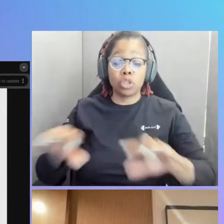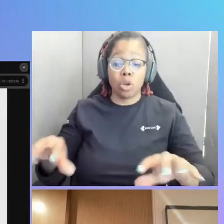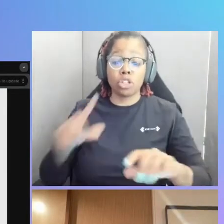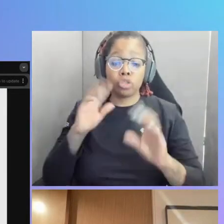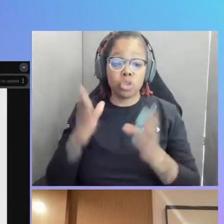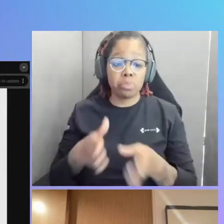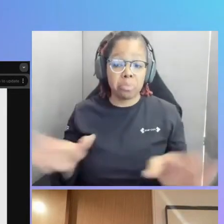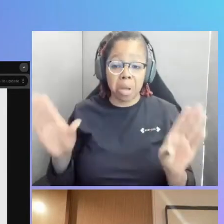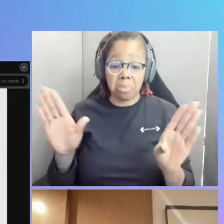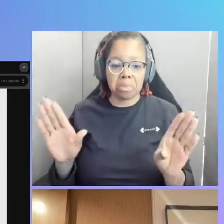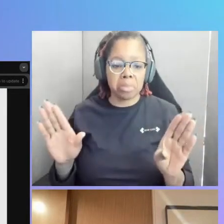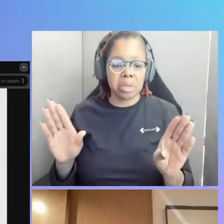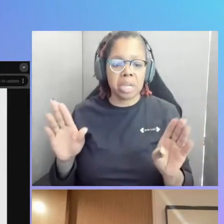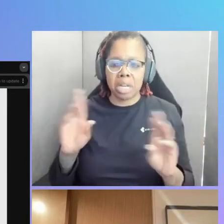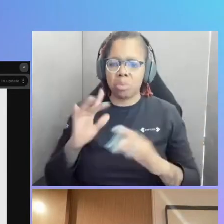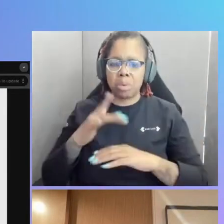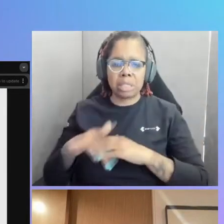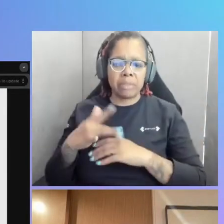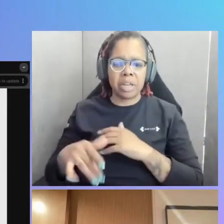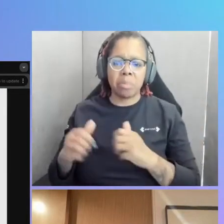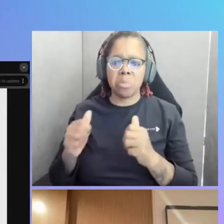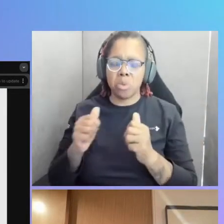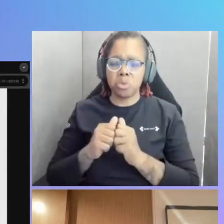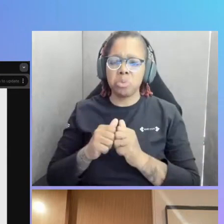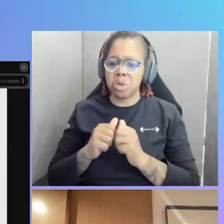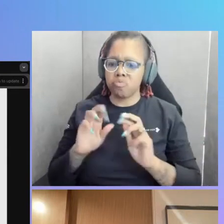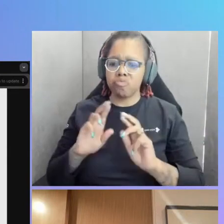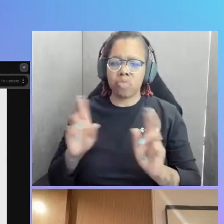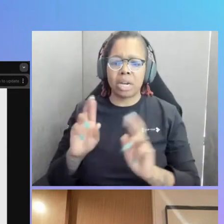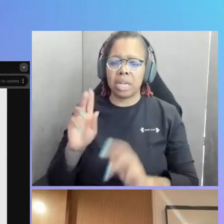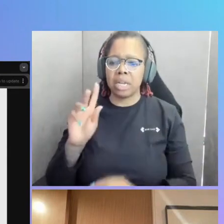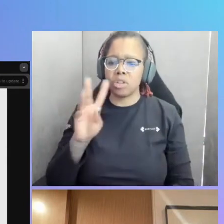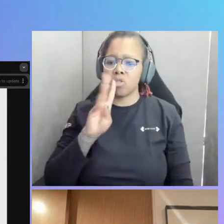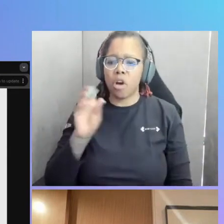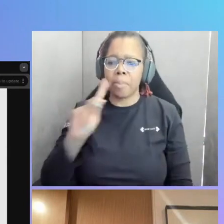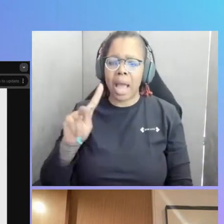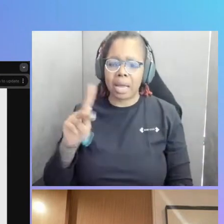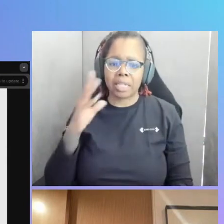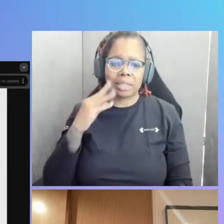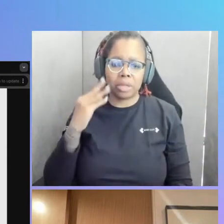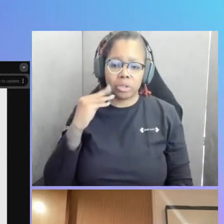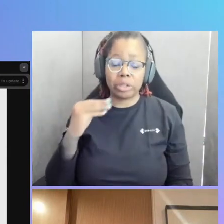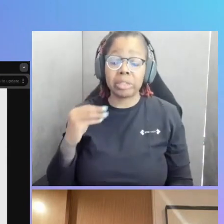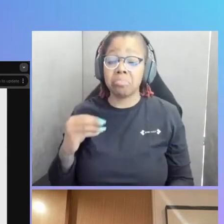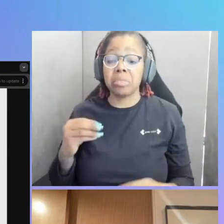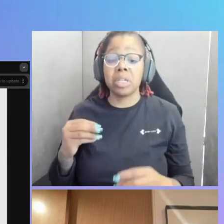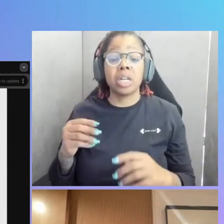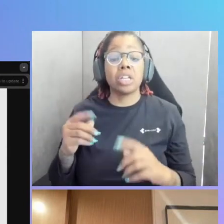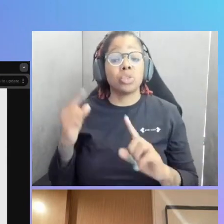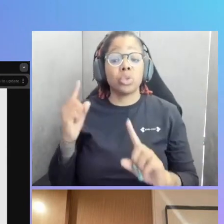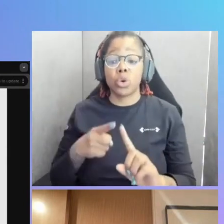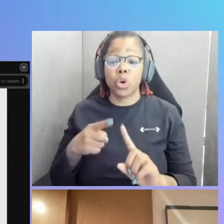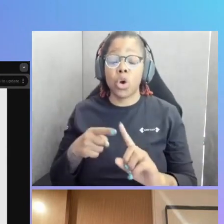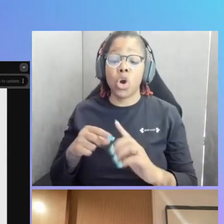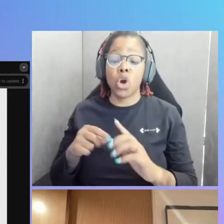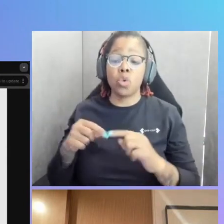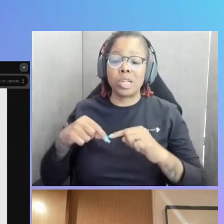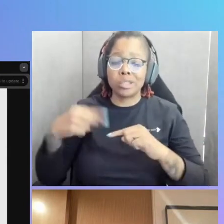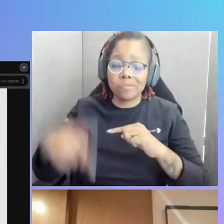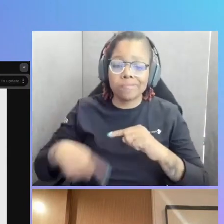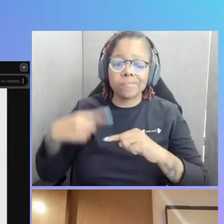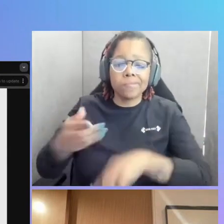the out-of-box talkback experience. The goal was to iterate and enhance the talkback